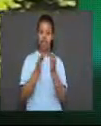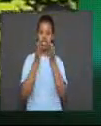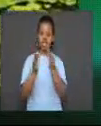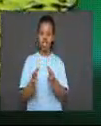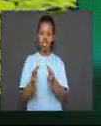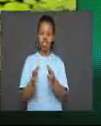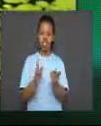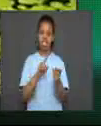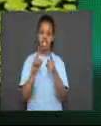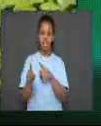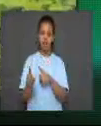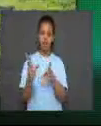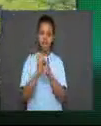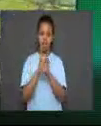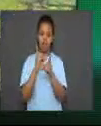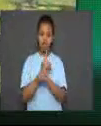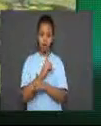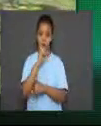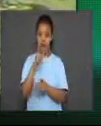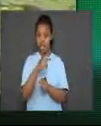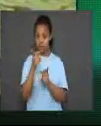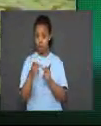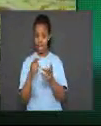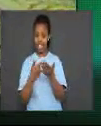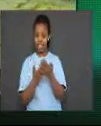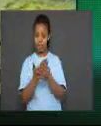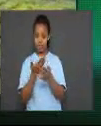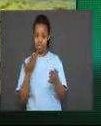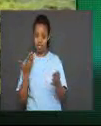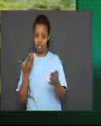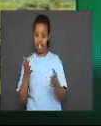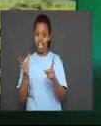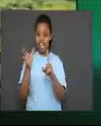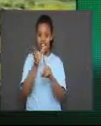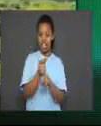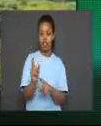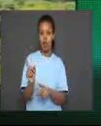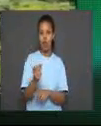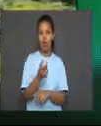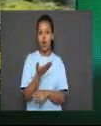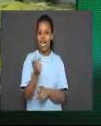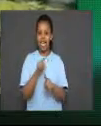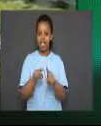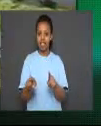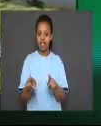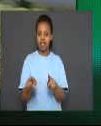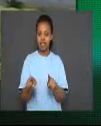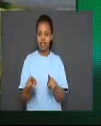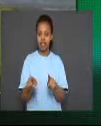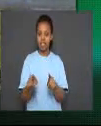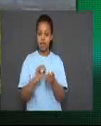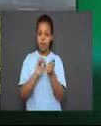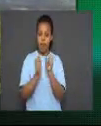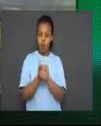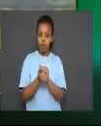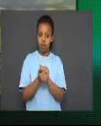while secondary succession occurs on an area that was previously colonized